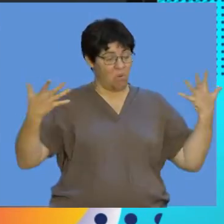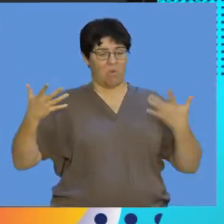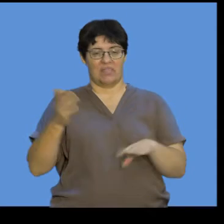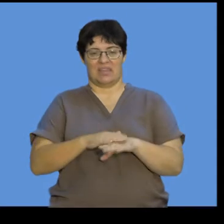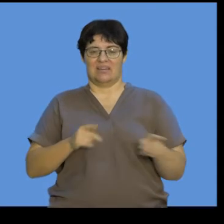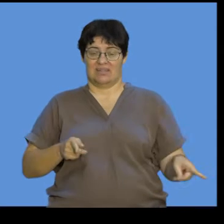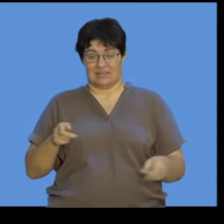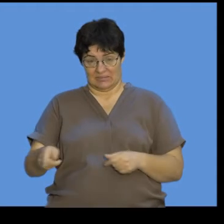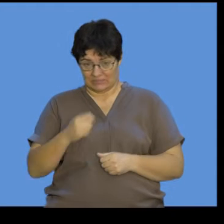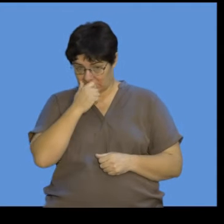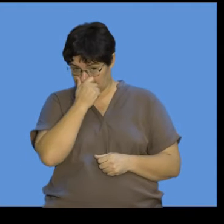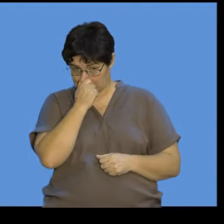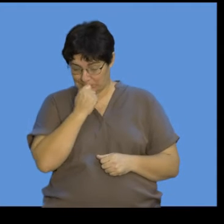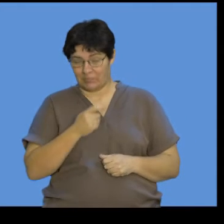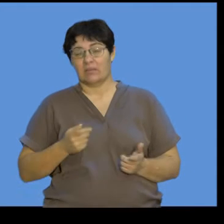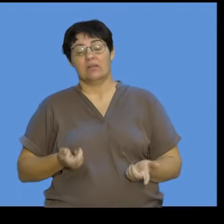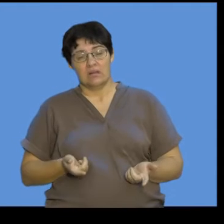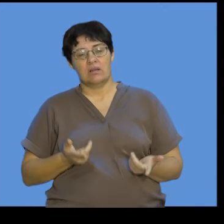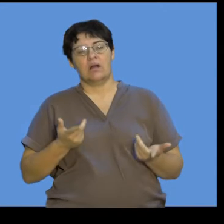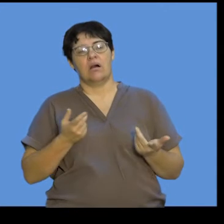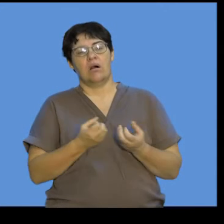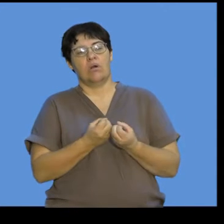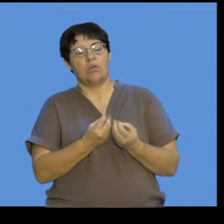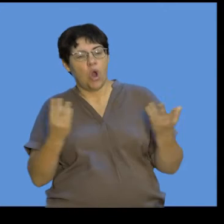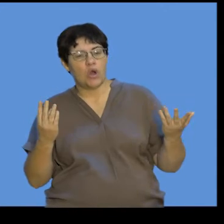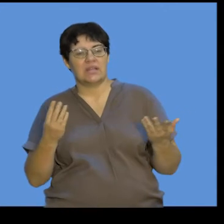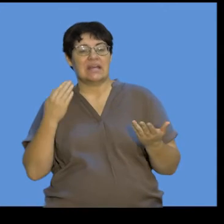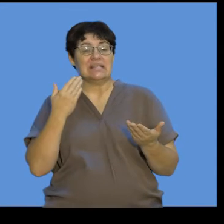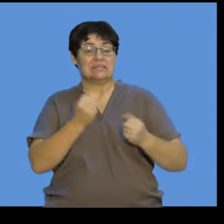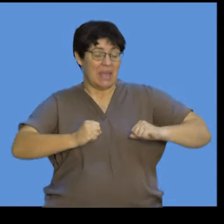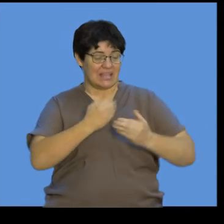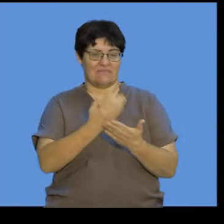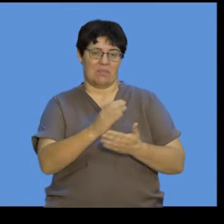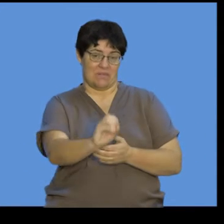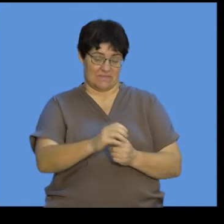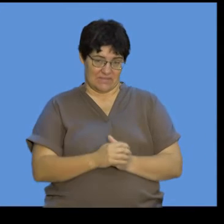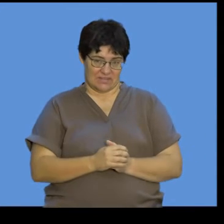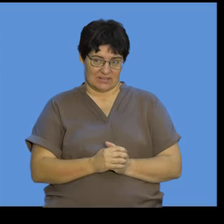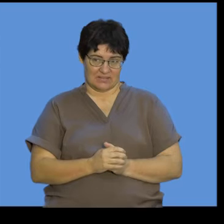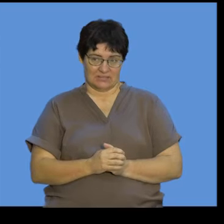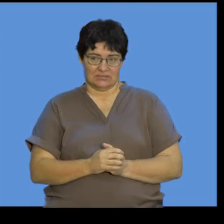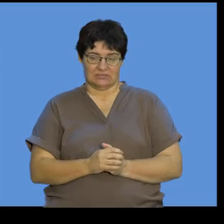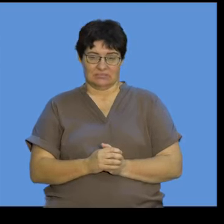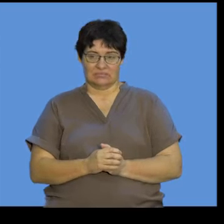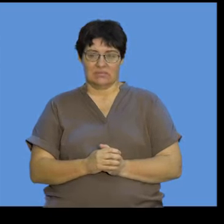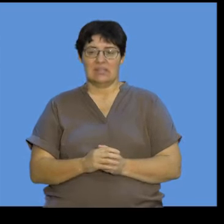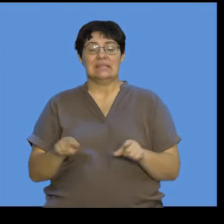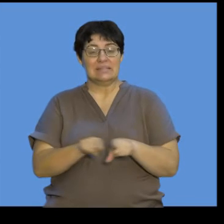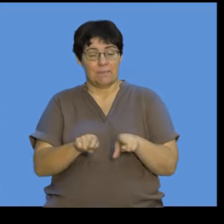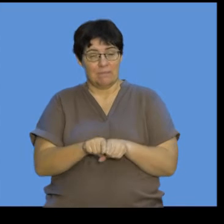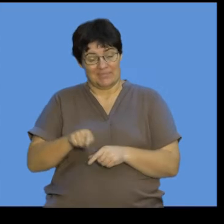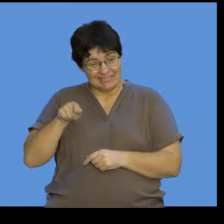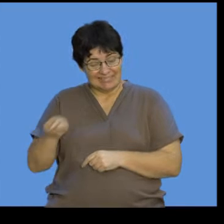right? So there's also a lot of available spaces. Okay, that's as far as a gas. And also, the movement of